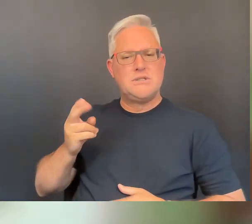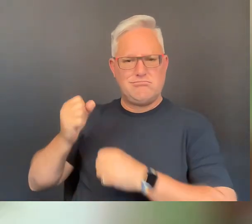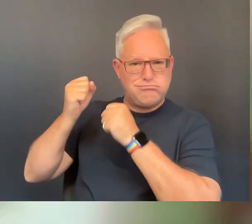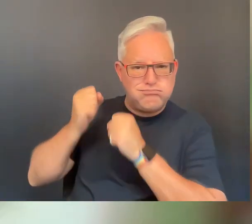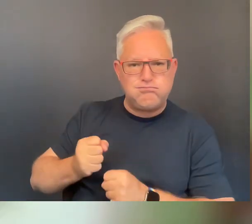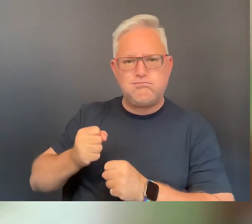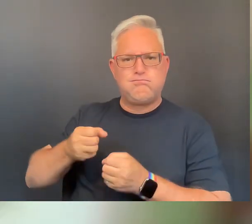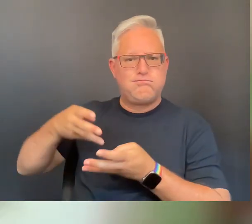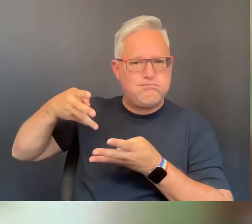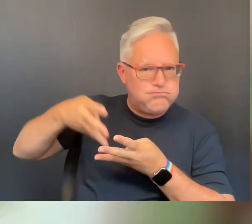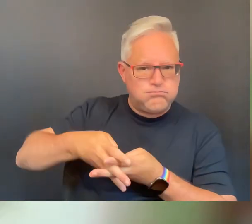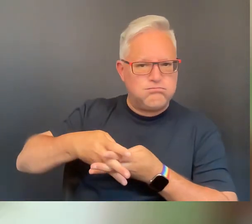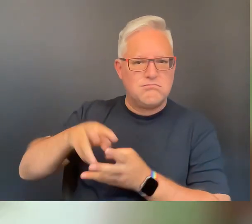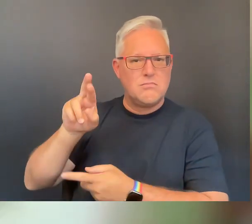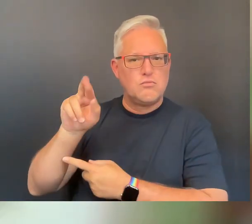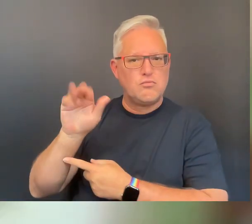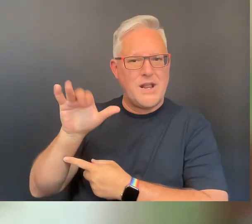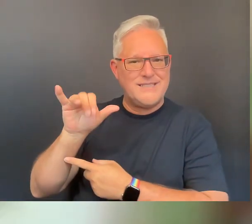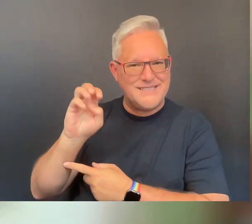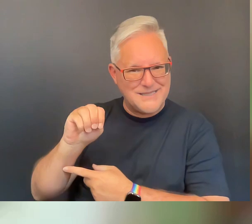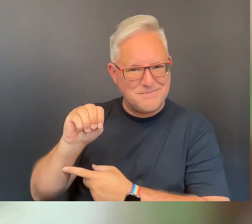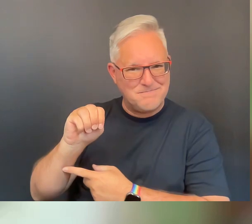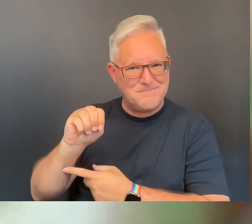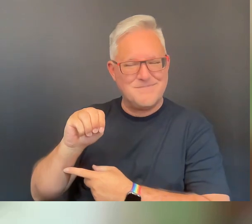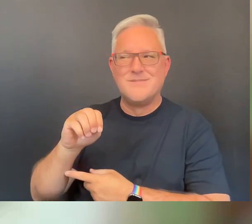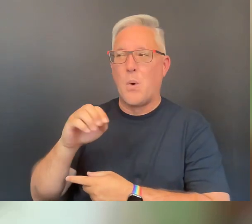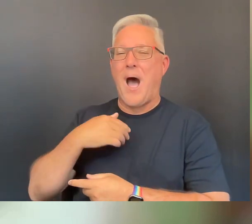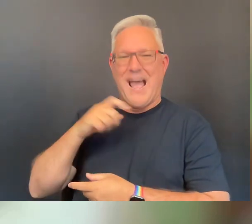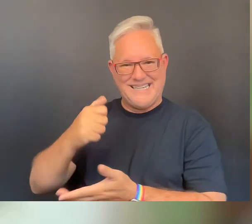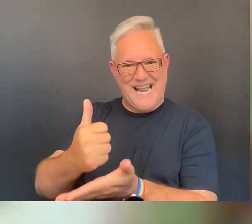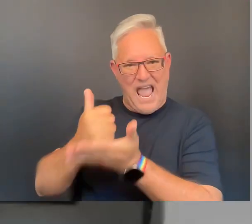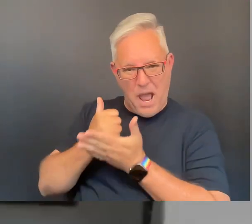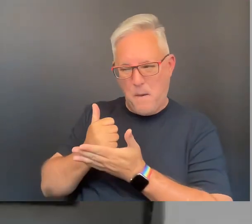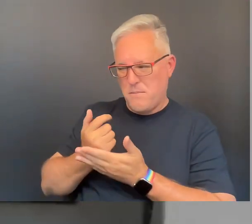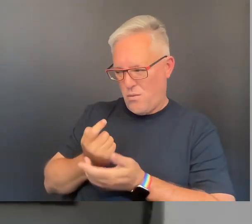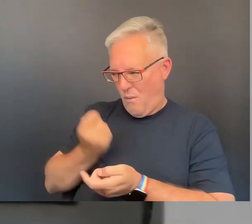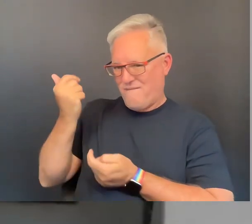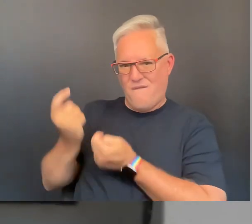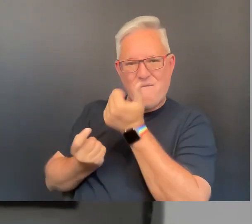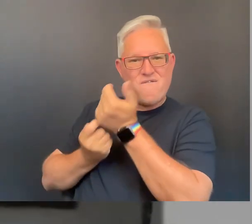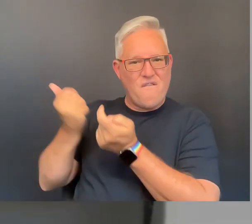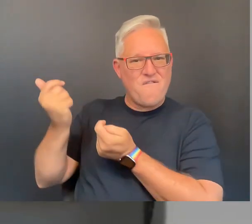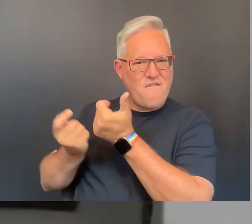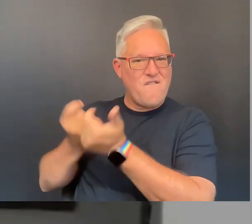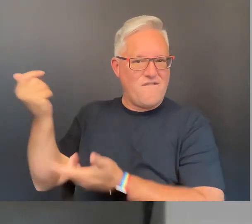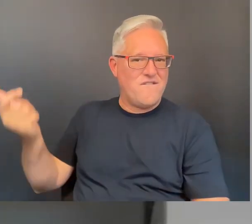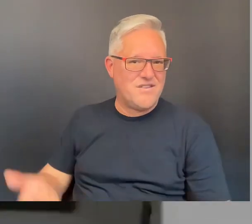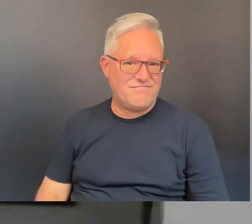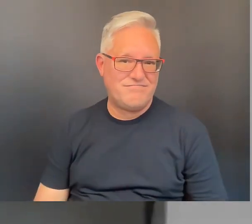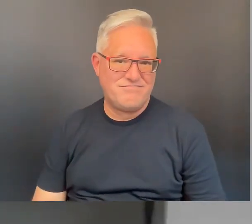know, I need some help to get it out. Right.